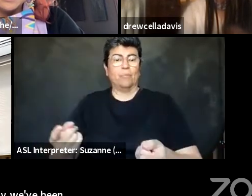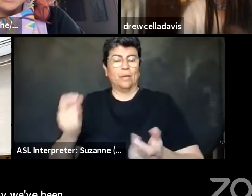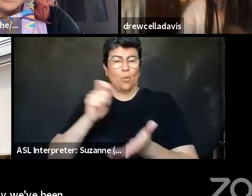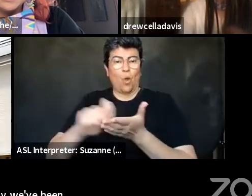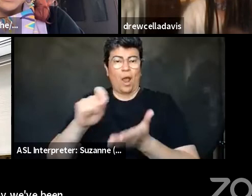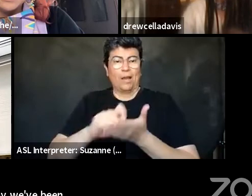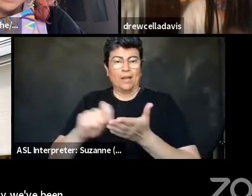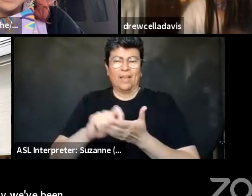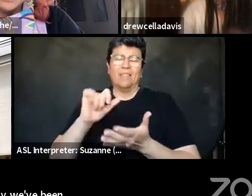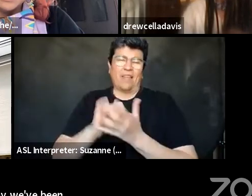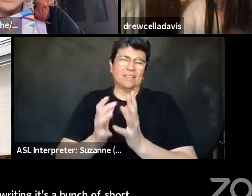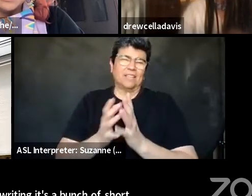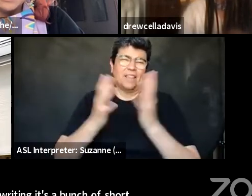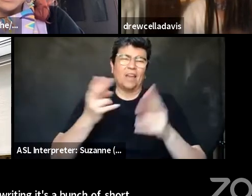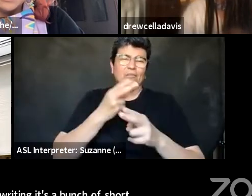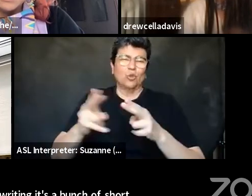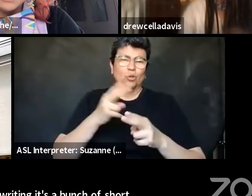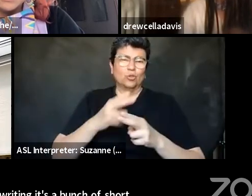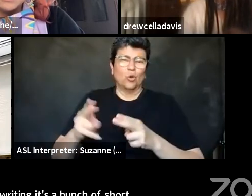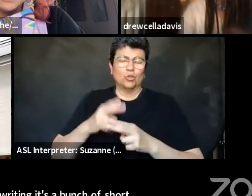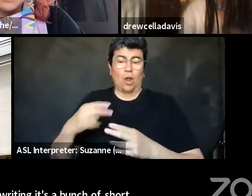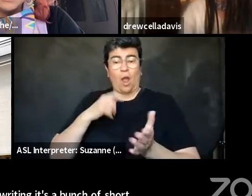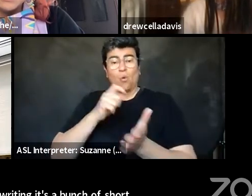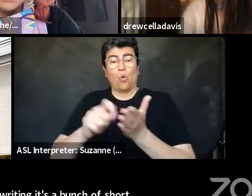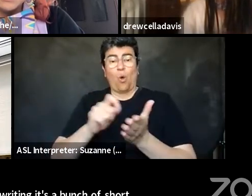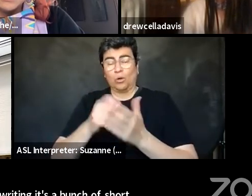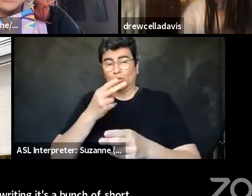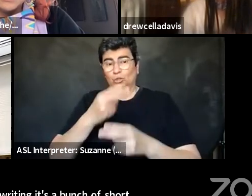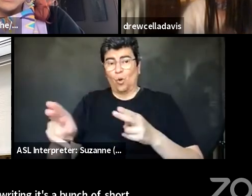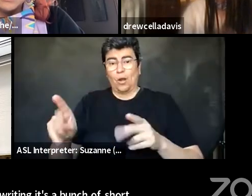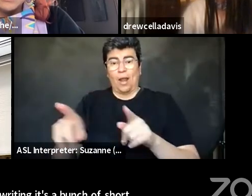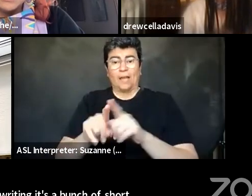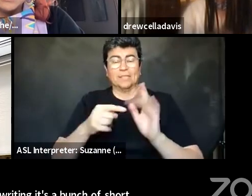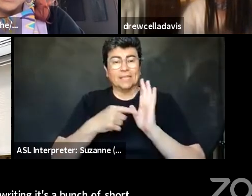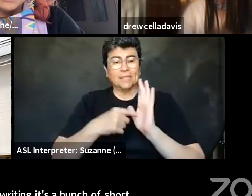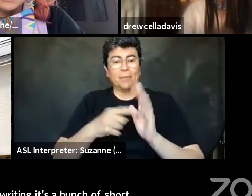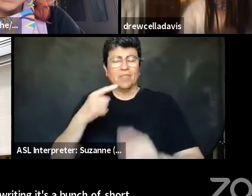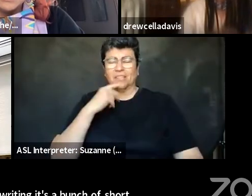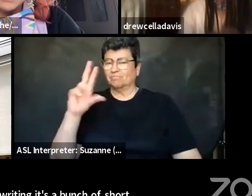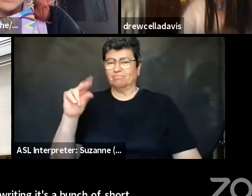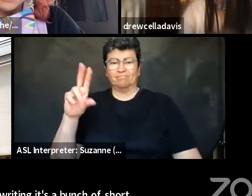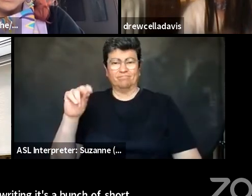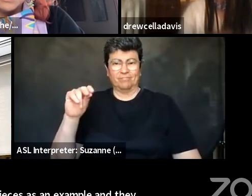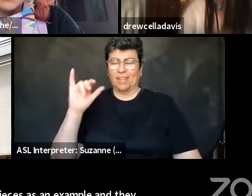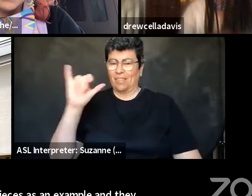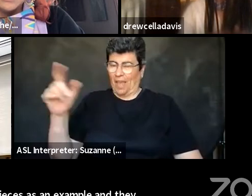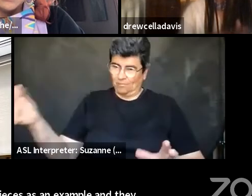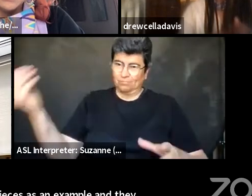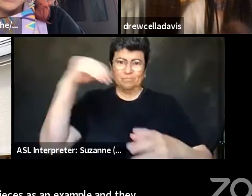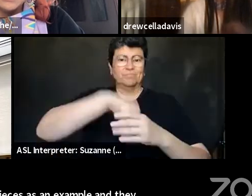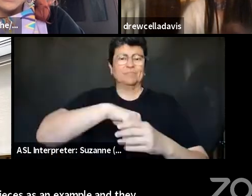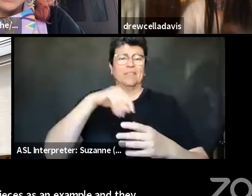writing. It's a bunch of short pieces. I wrote a short piece as an example, and they said, nope, that's got to be in the show.